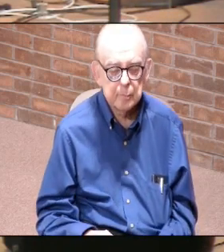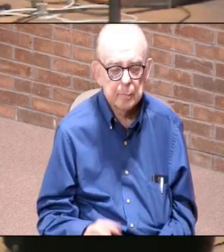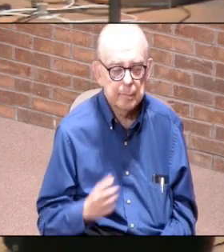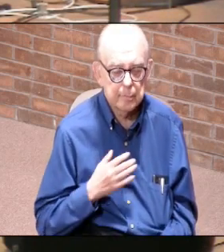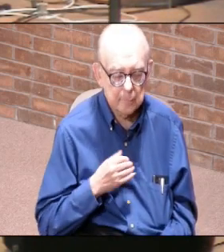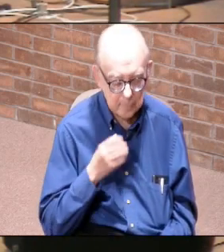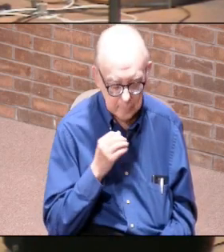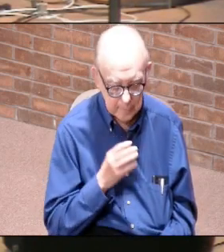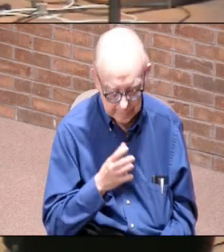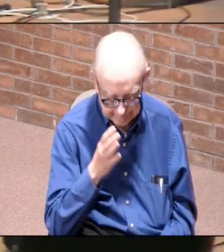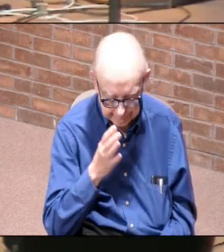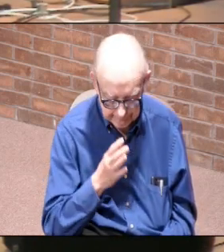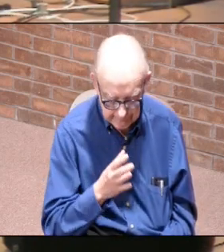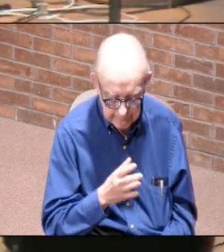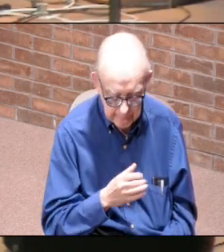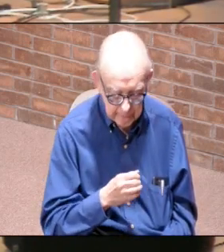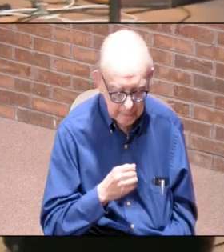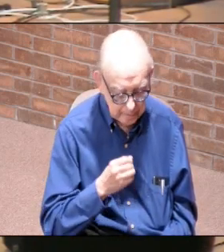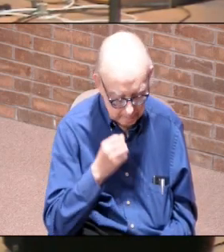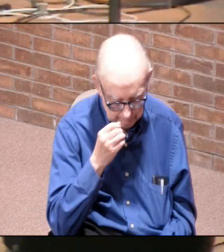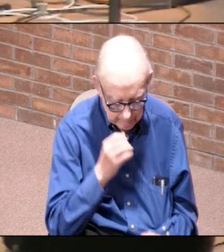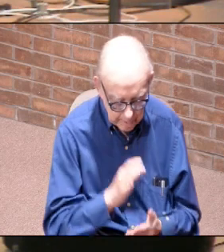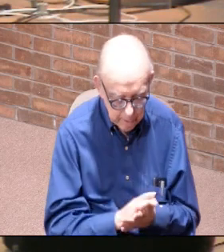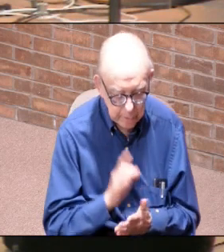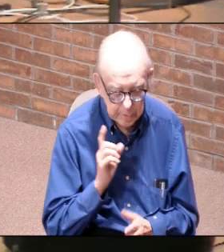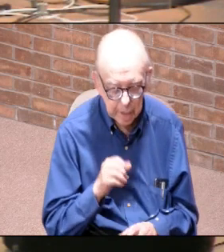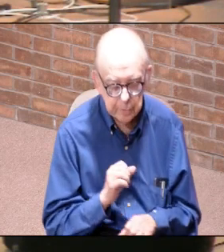So my husband has to work